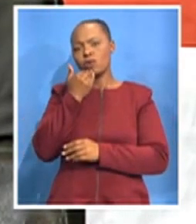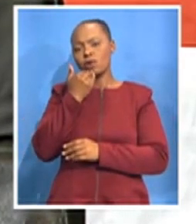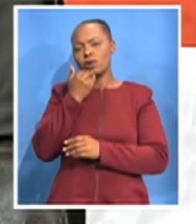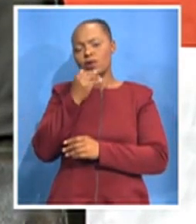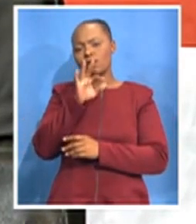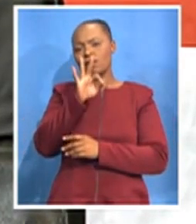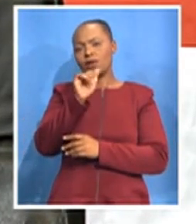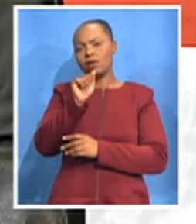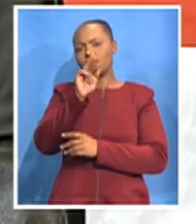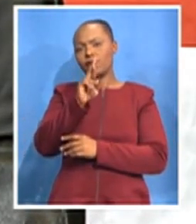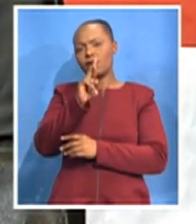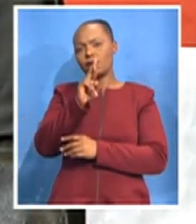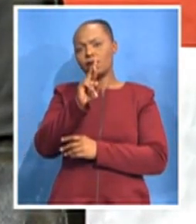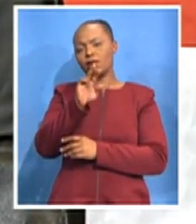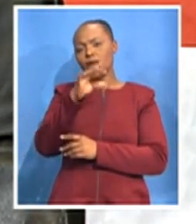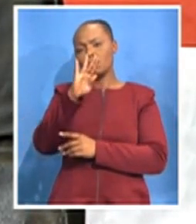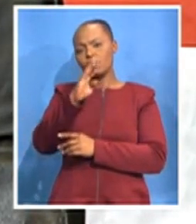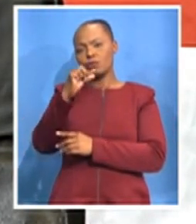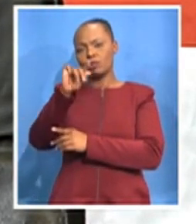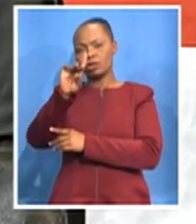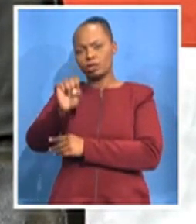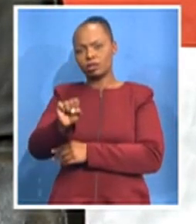Wortham Becker attorneys into alleged tender